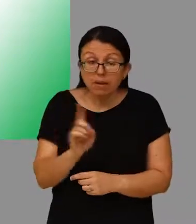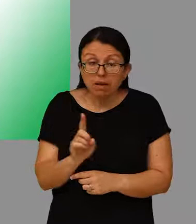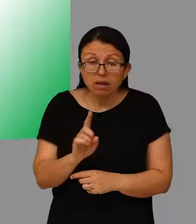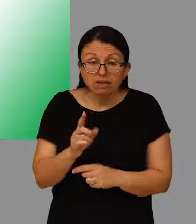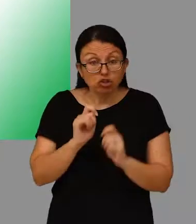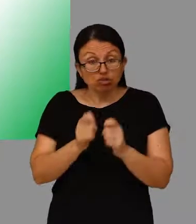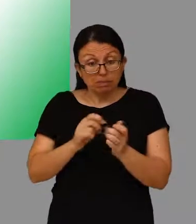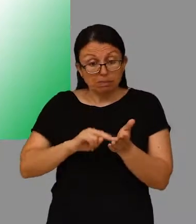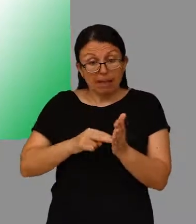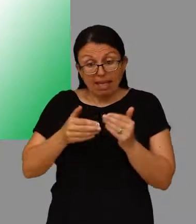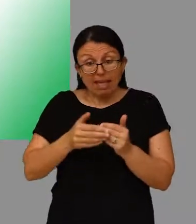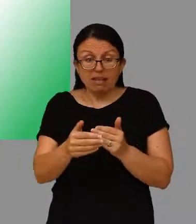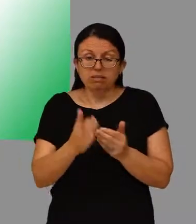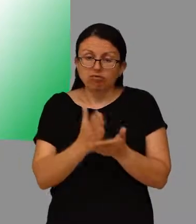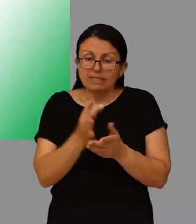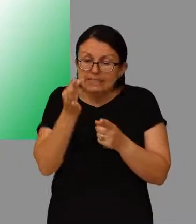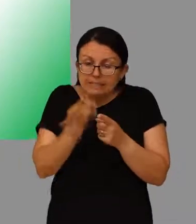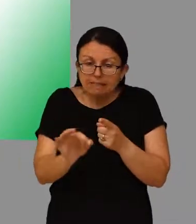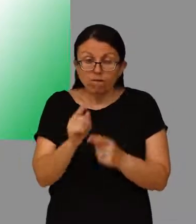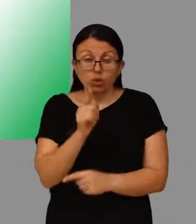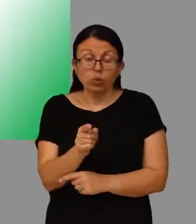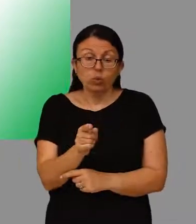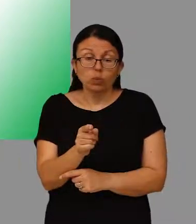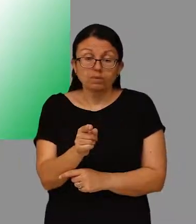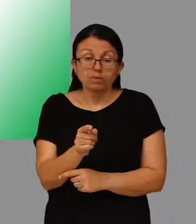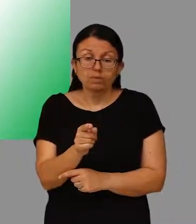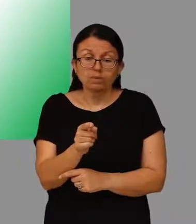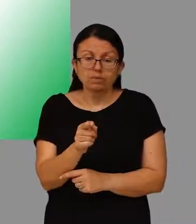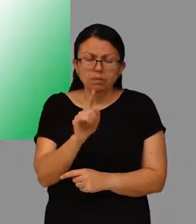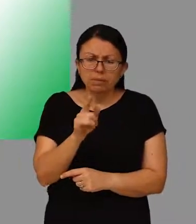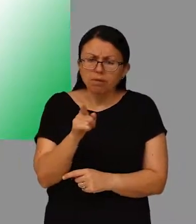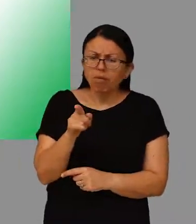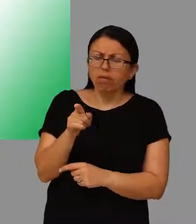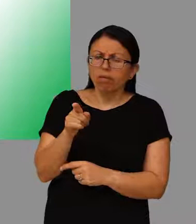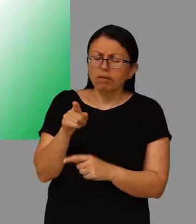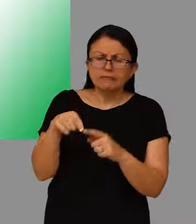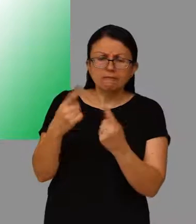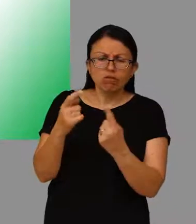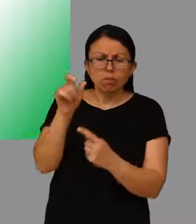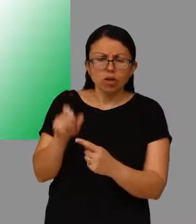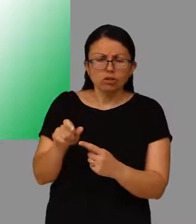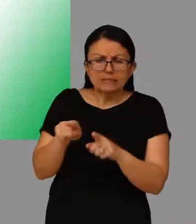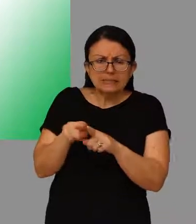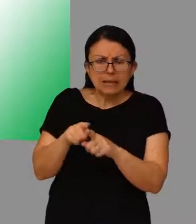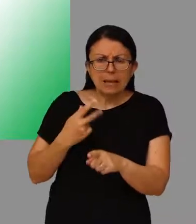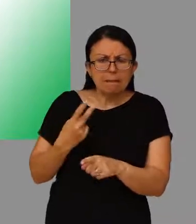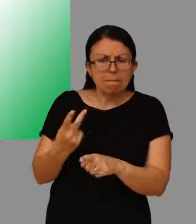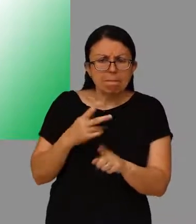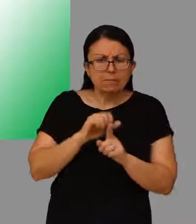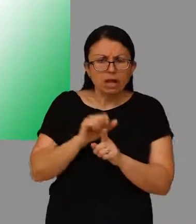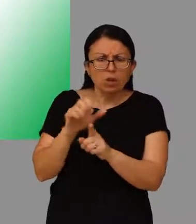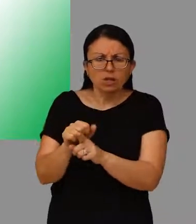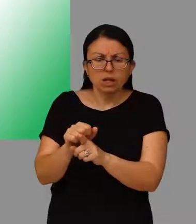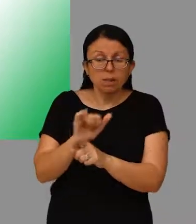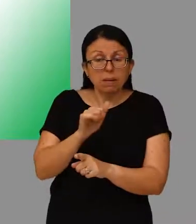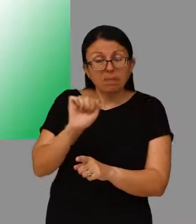remember that your treatment plan is specific to you. If you come across somebody else with a similar diagnosis, their